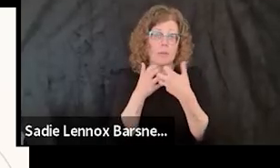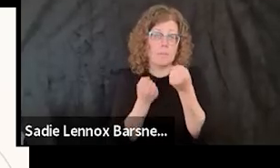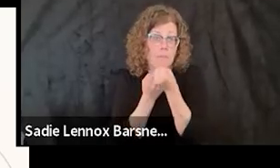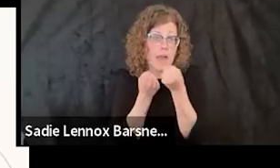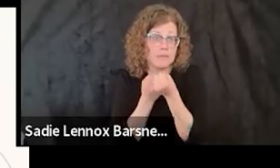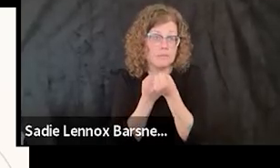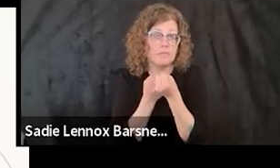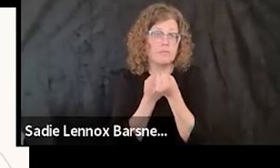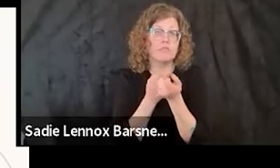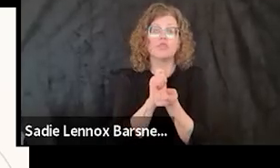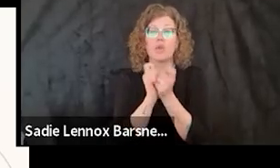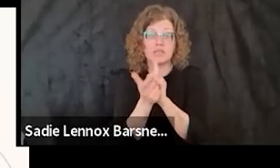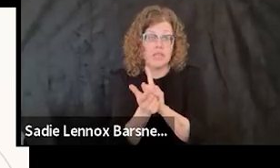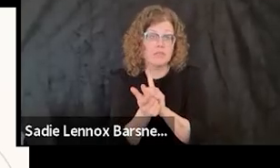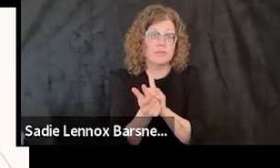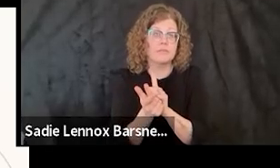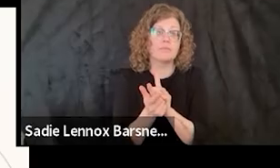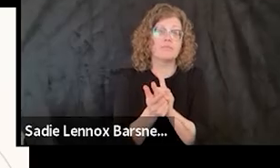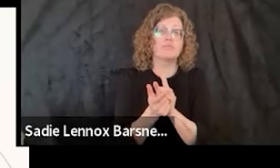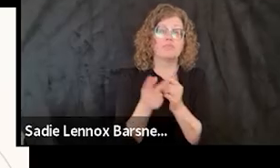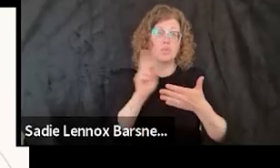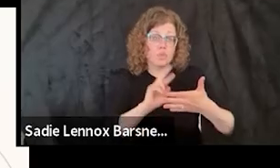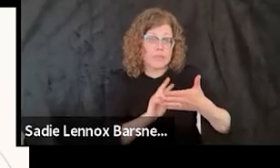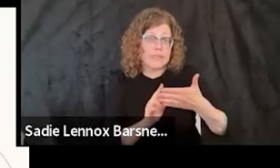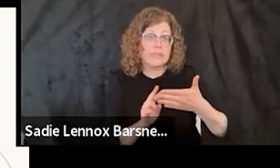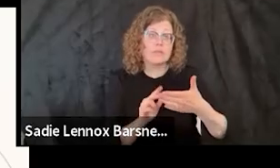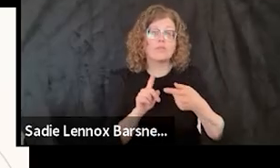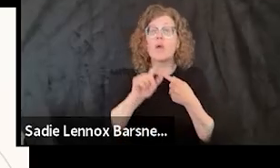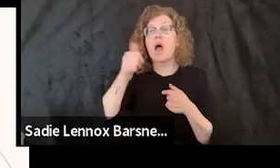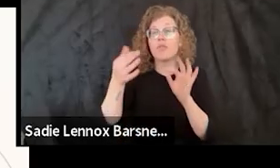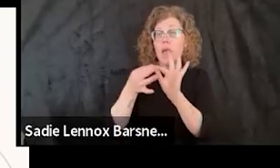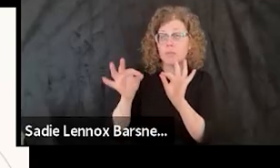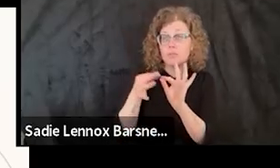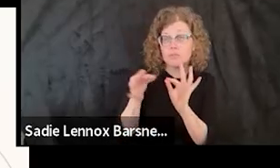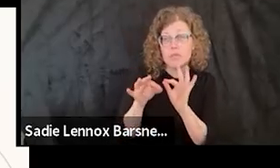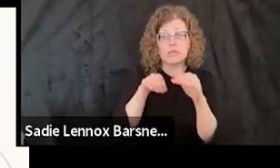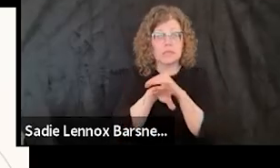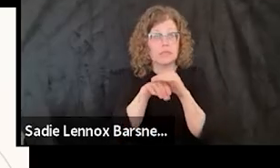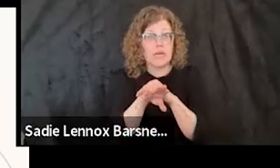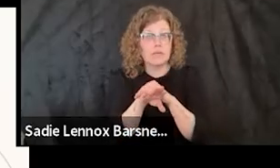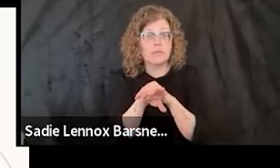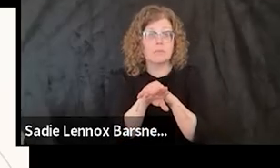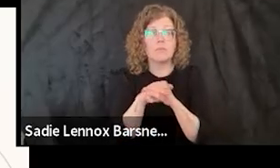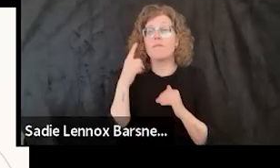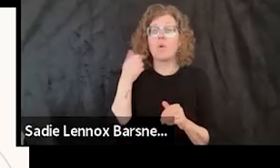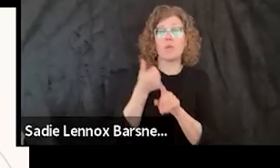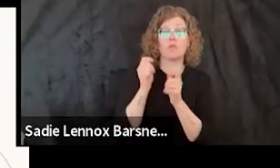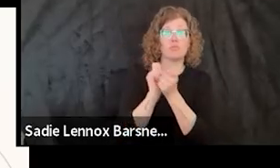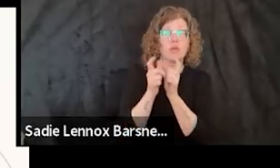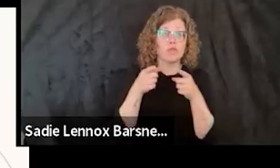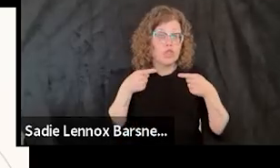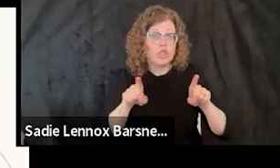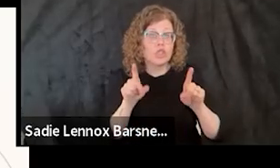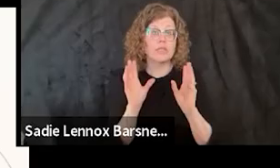translation of written materials into other languages, transcription of verbal meetings or audio and